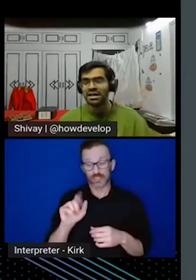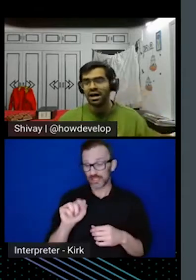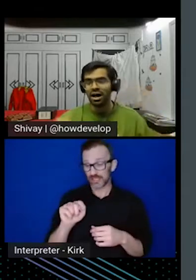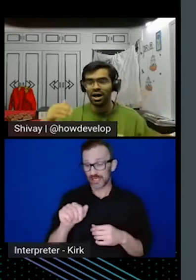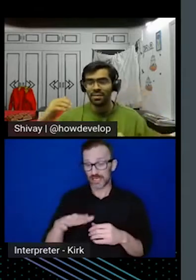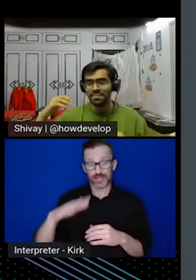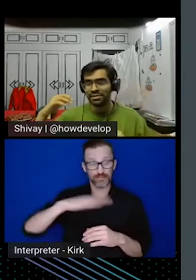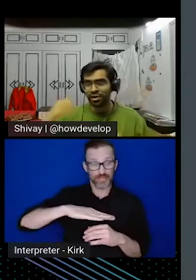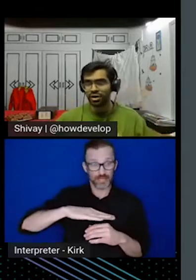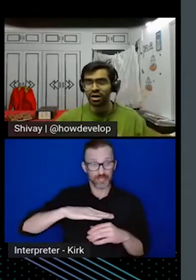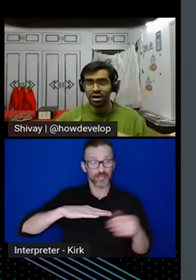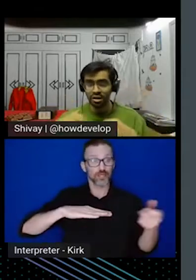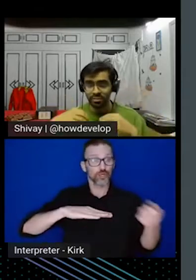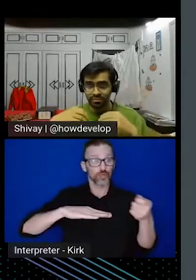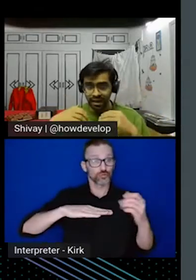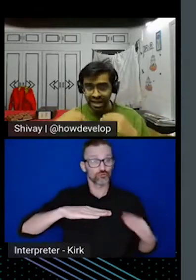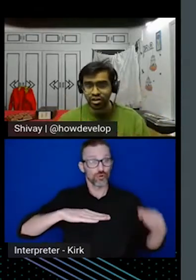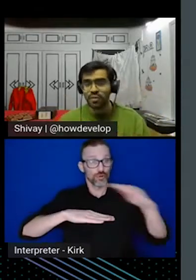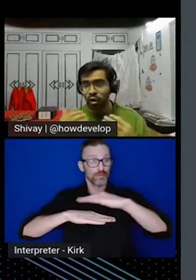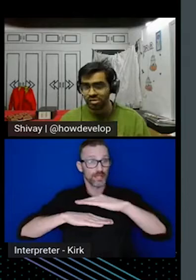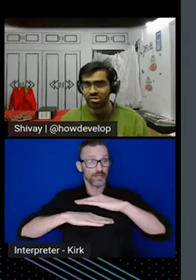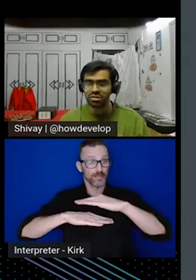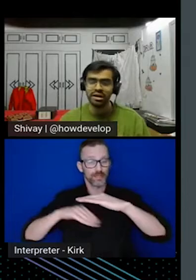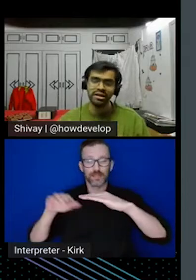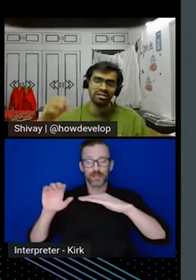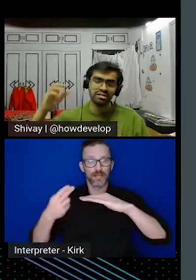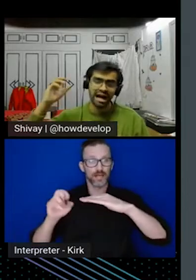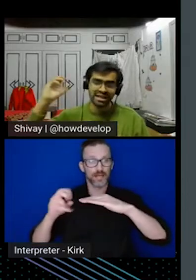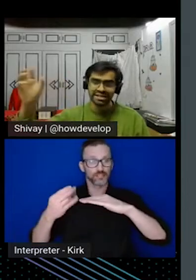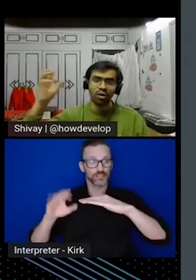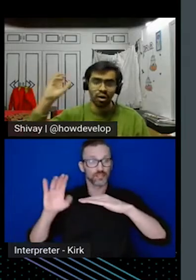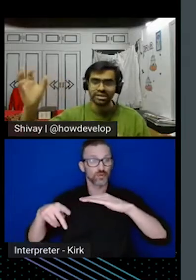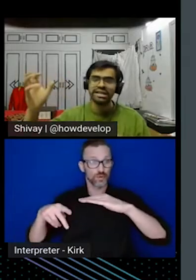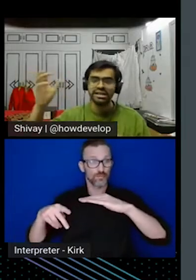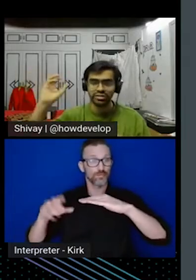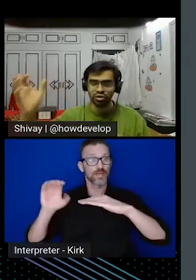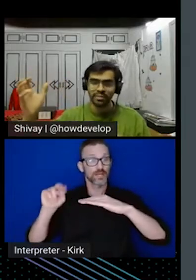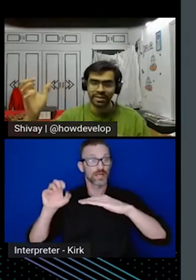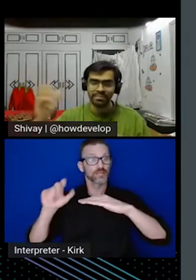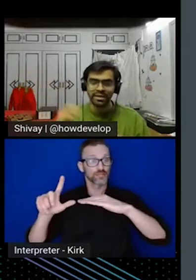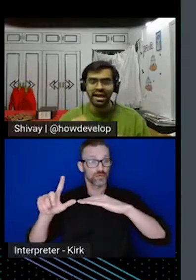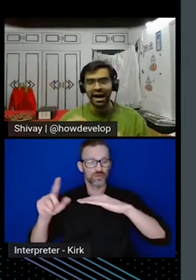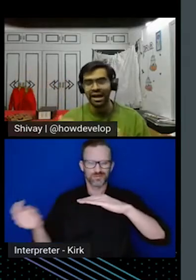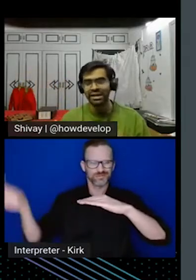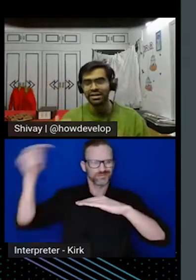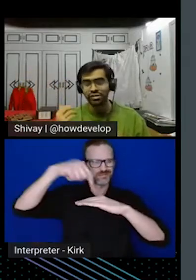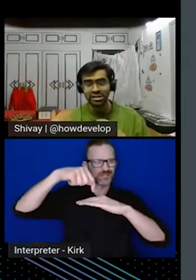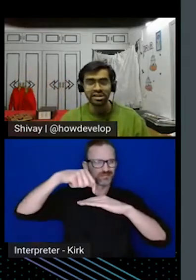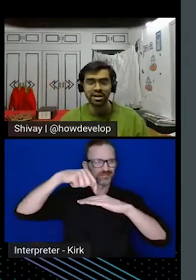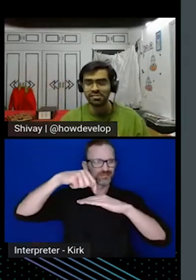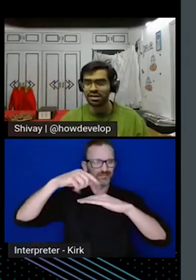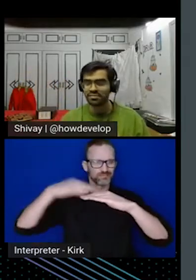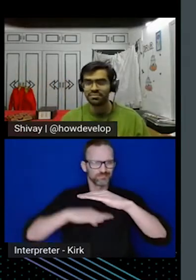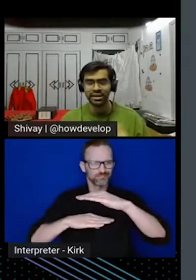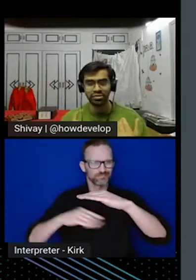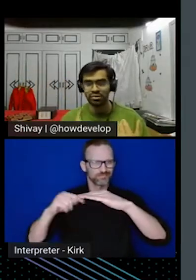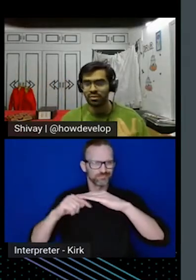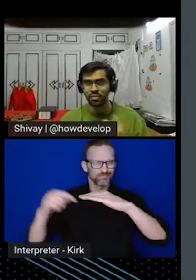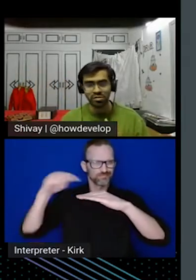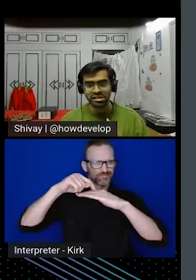plane, your HashiCorp Console is acting on the control plane, and you can set up